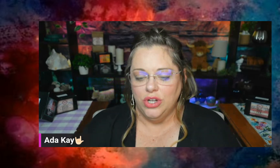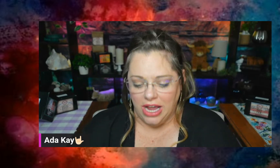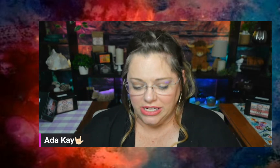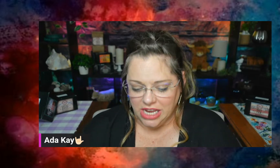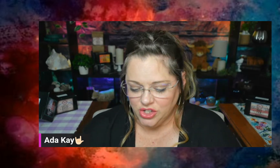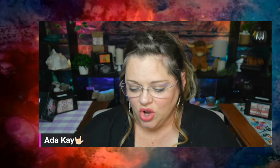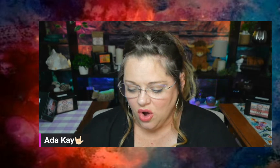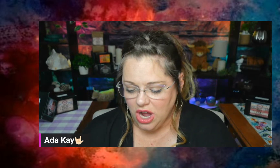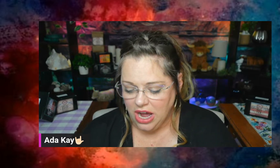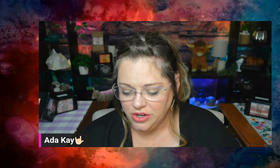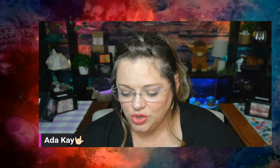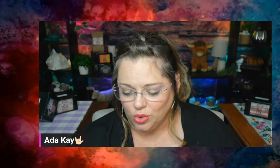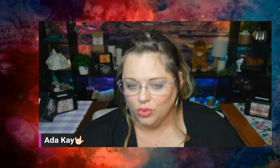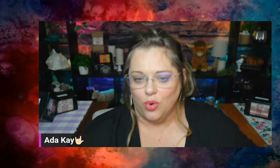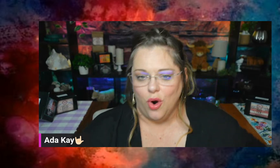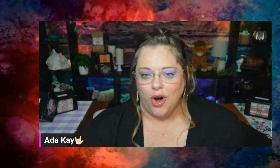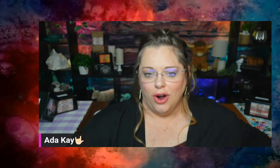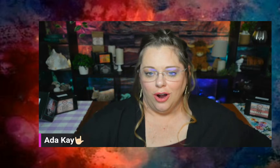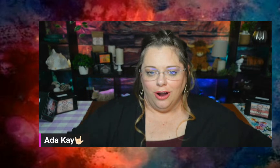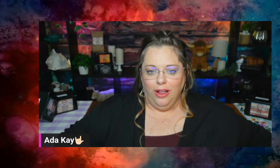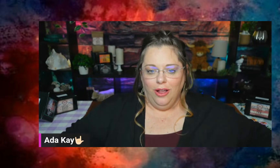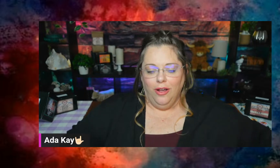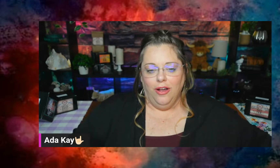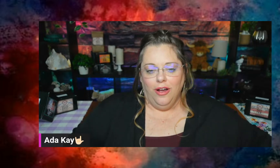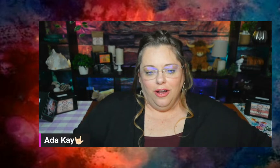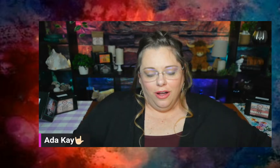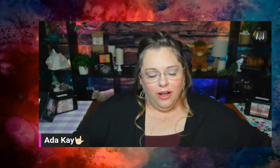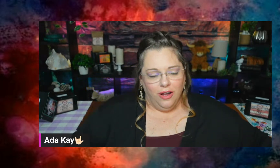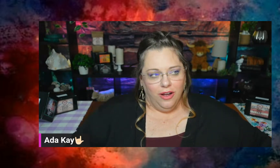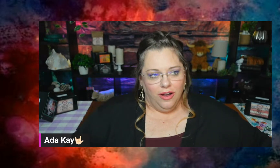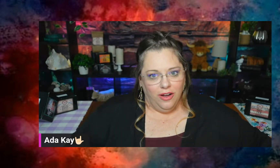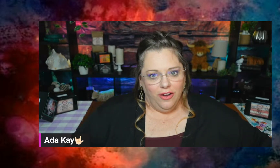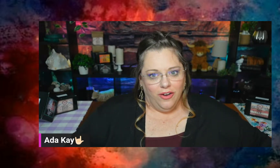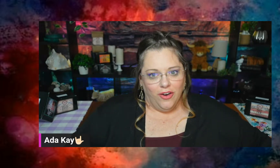Oh, guys, that's all kind of sort of wrong.